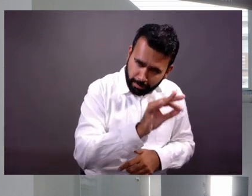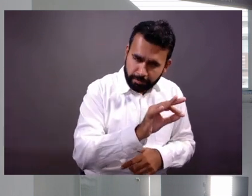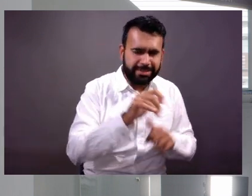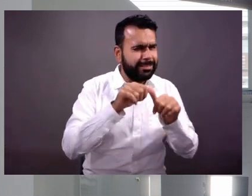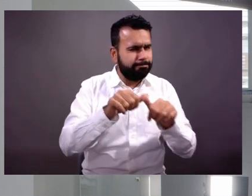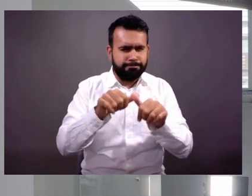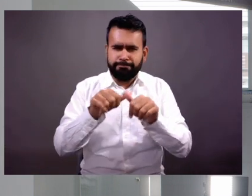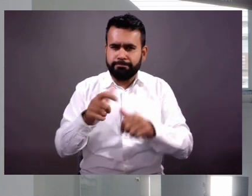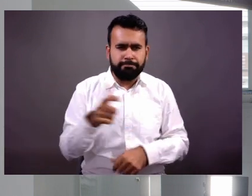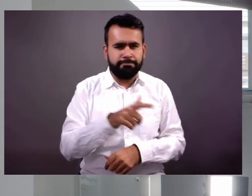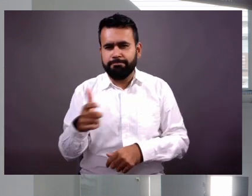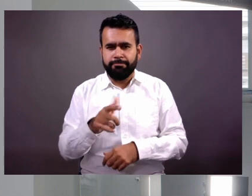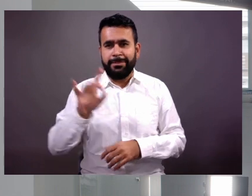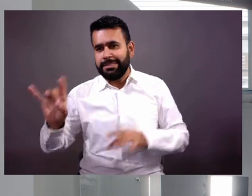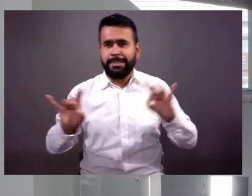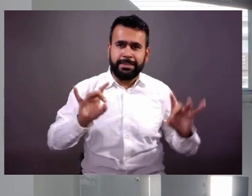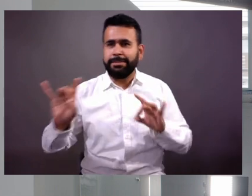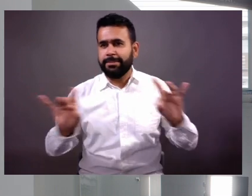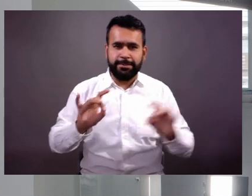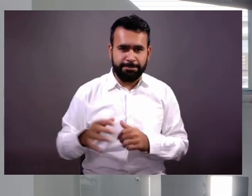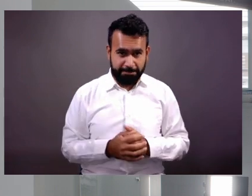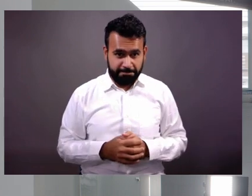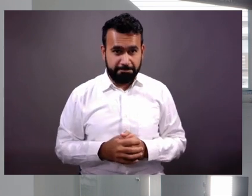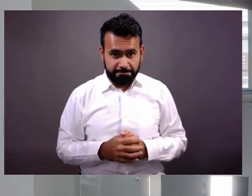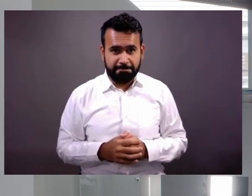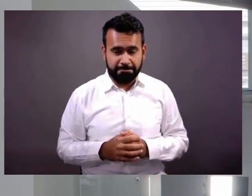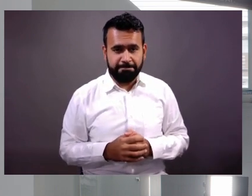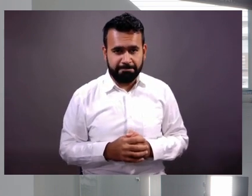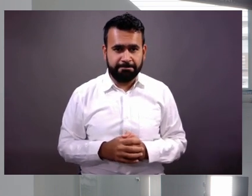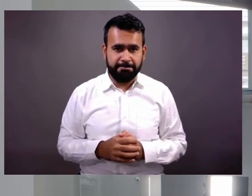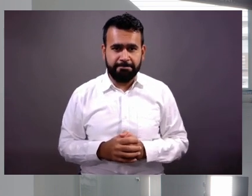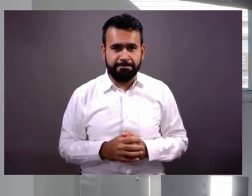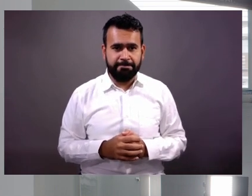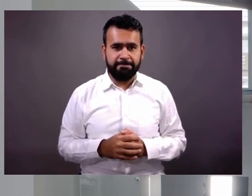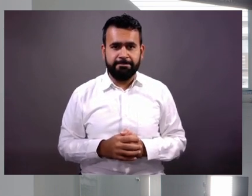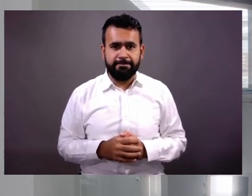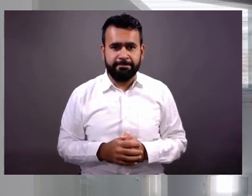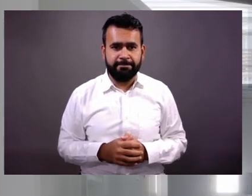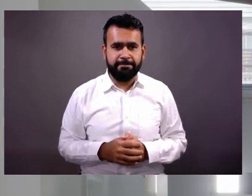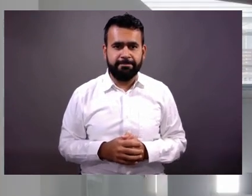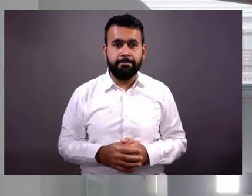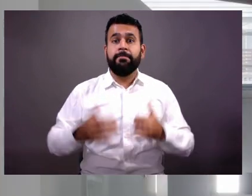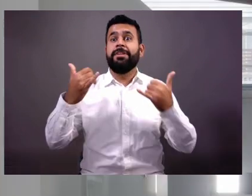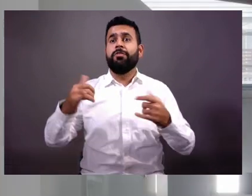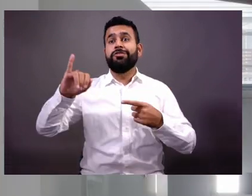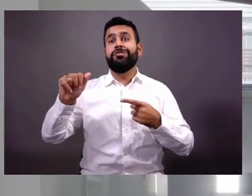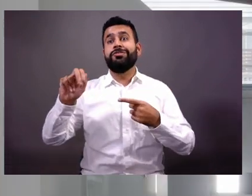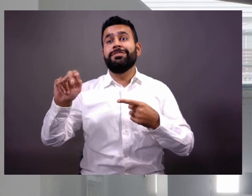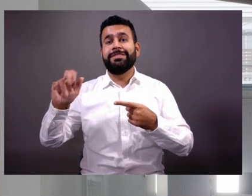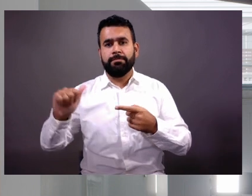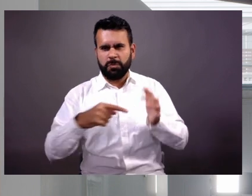2, 3, and 4, 5, and 6, 7, and 8. All right, now we're gonna